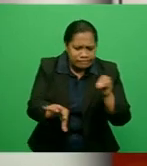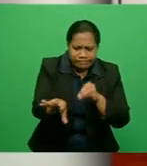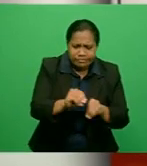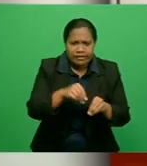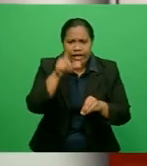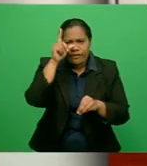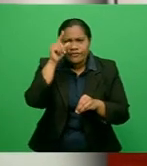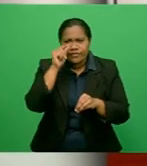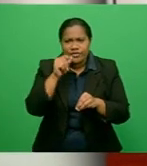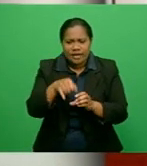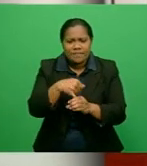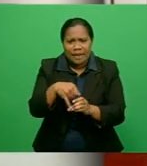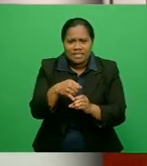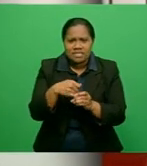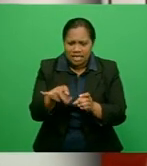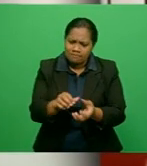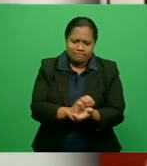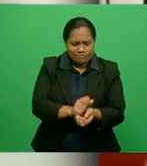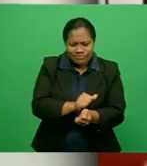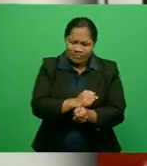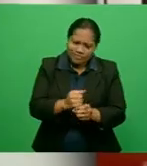So now